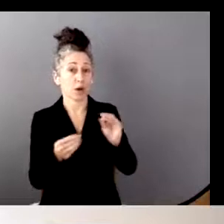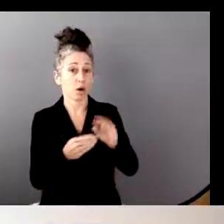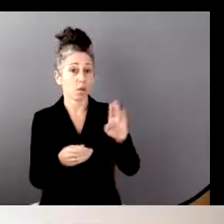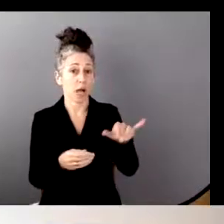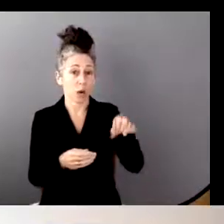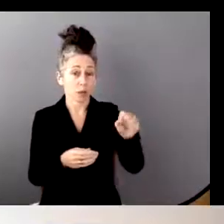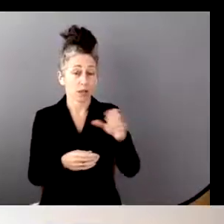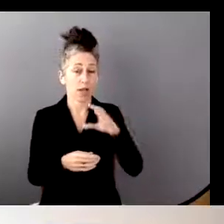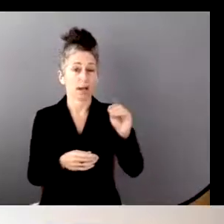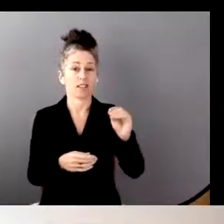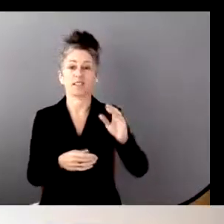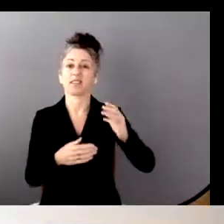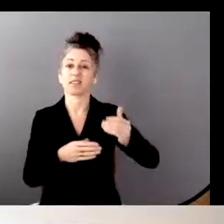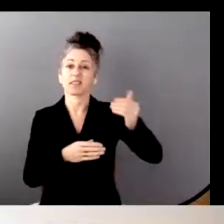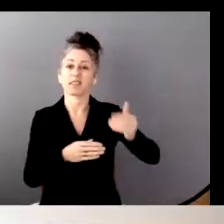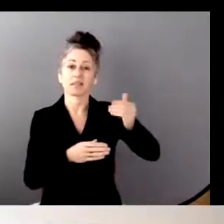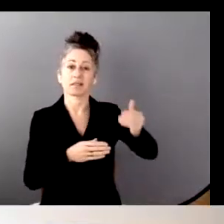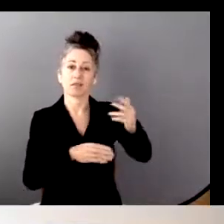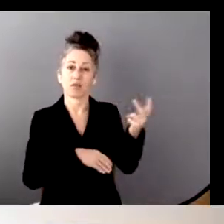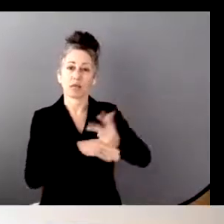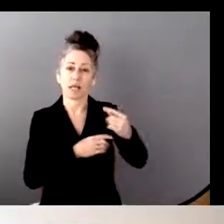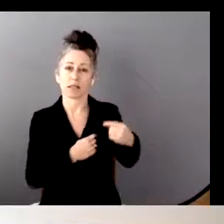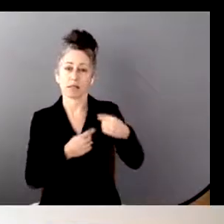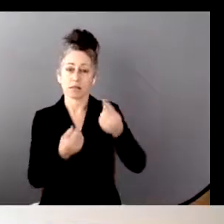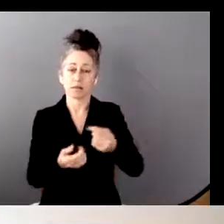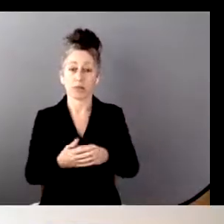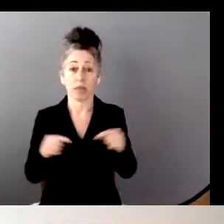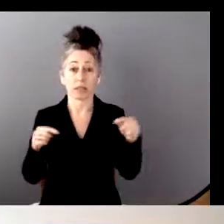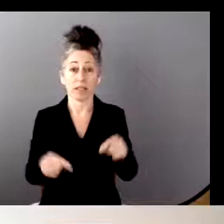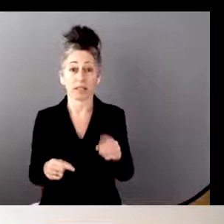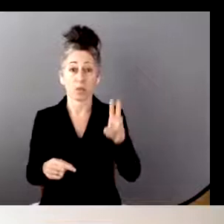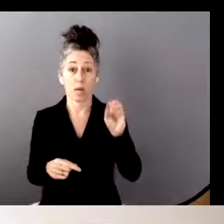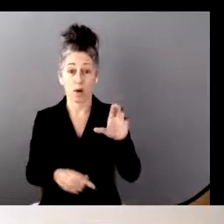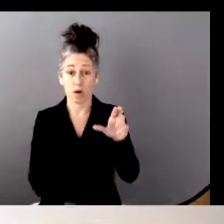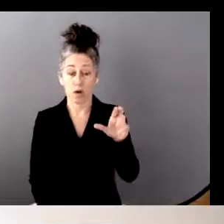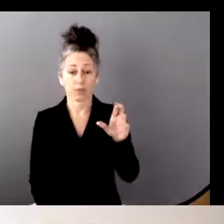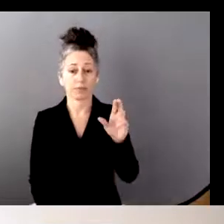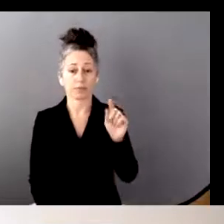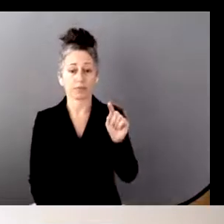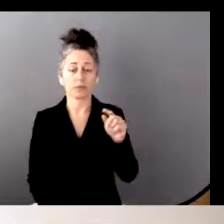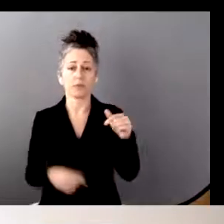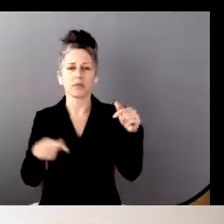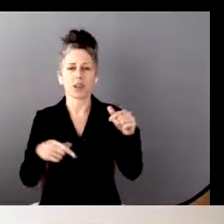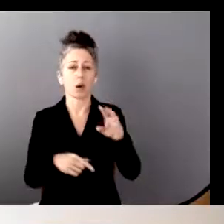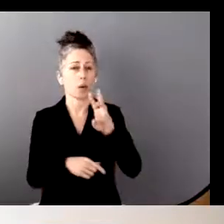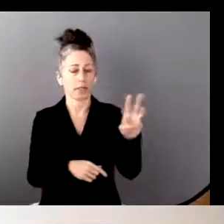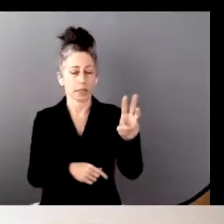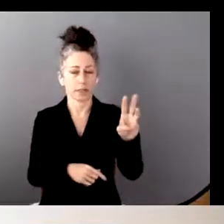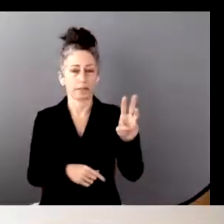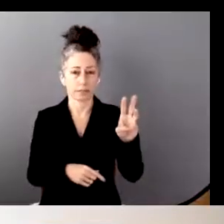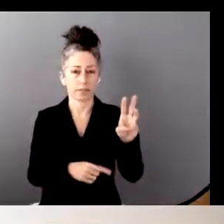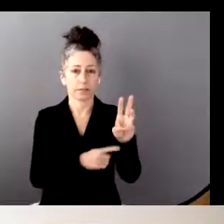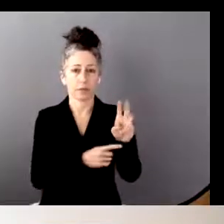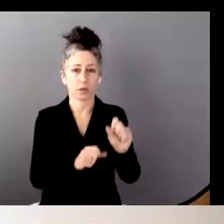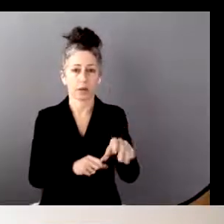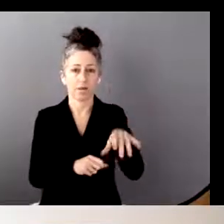from today, but from the previous 3 days. This webinar is, this website is also where you can find the